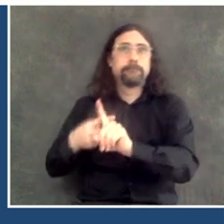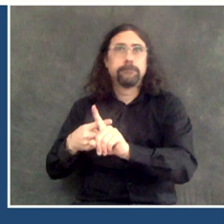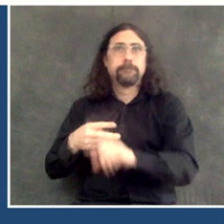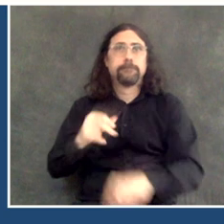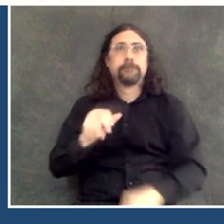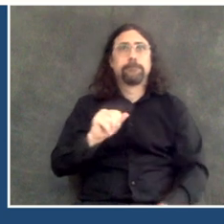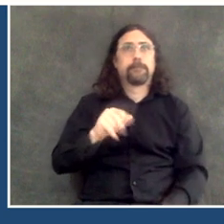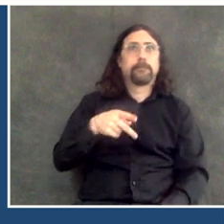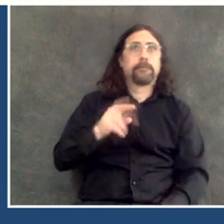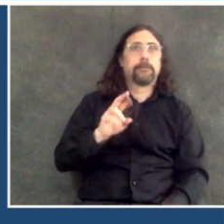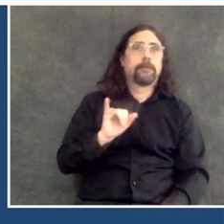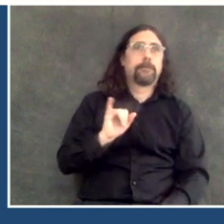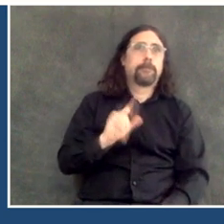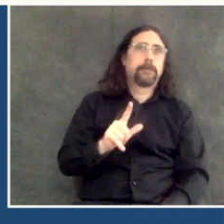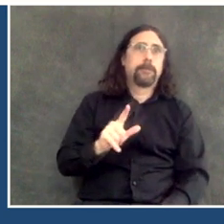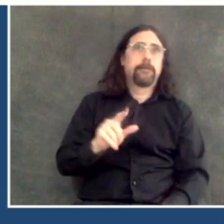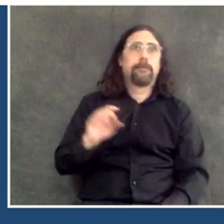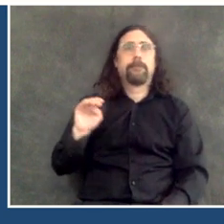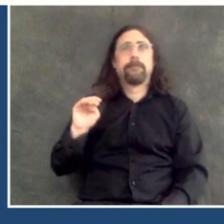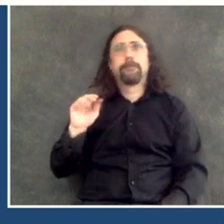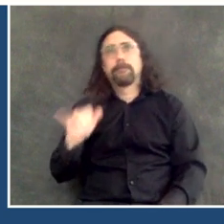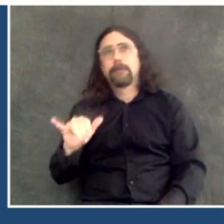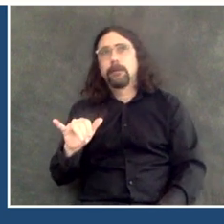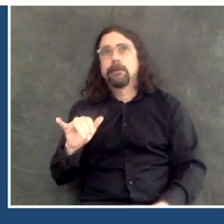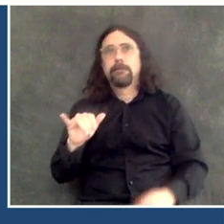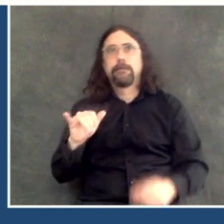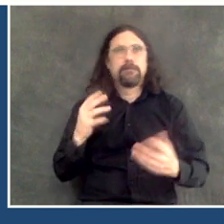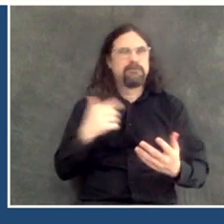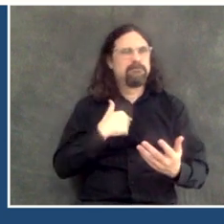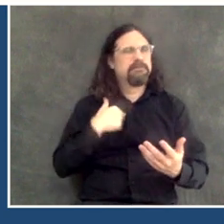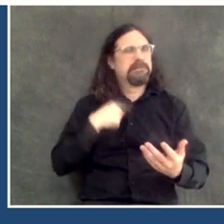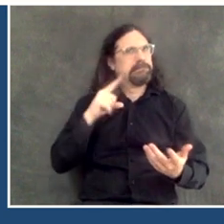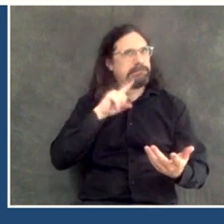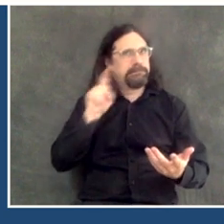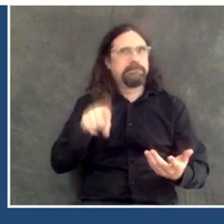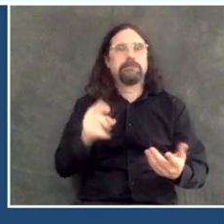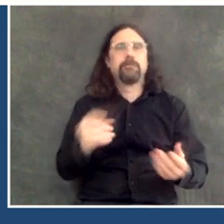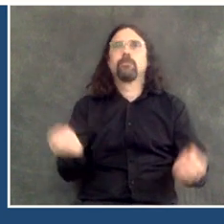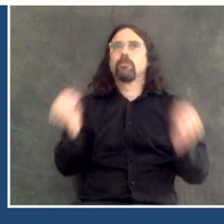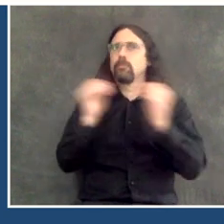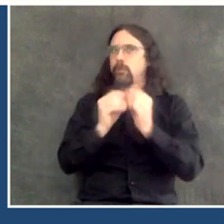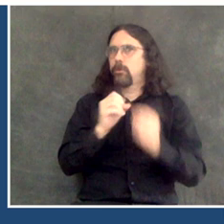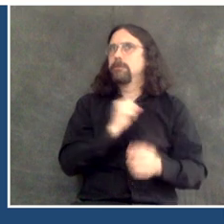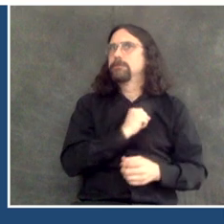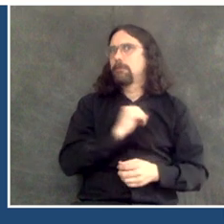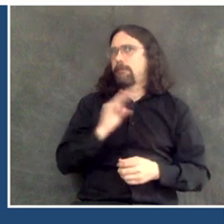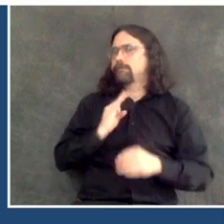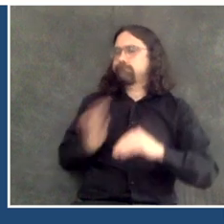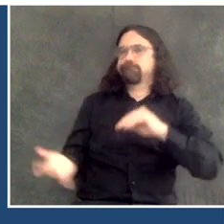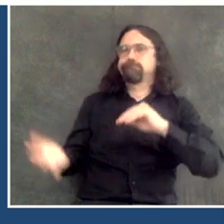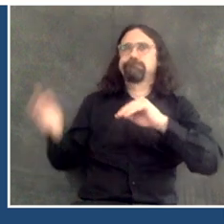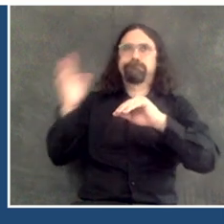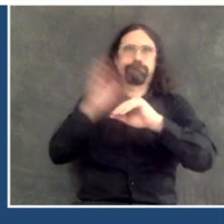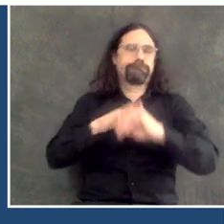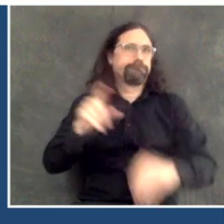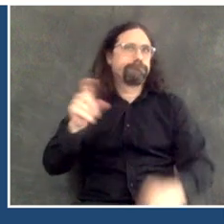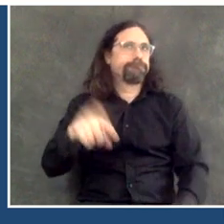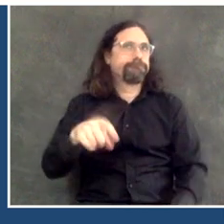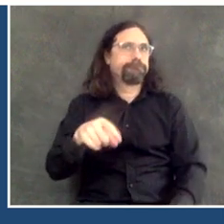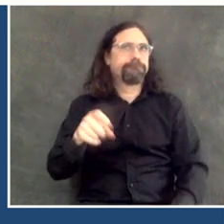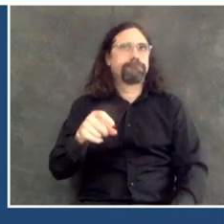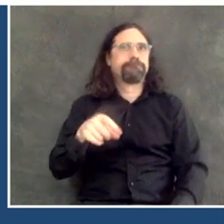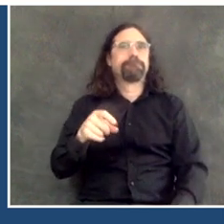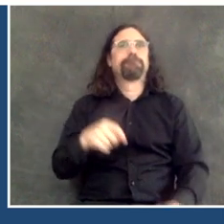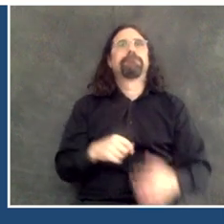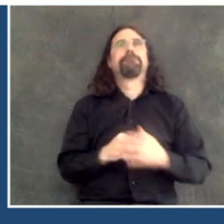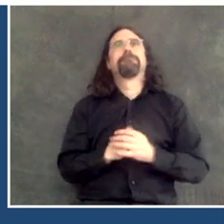rapidly additional staffing. And the number is really substantial, and it will tell you